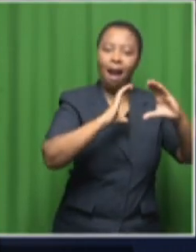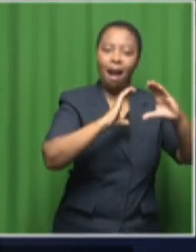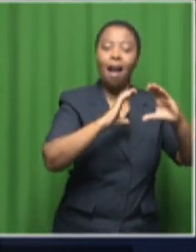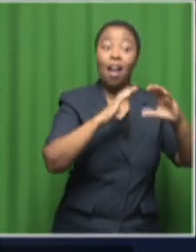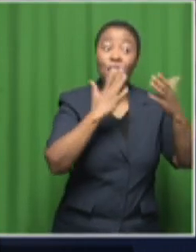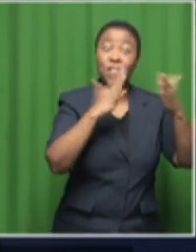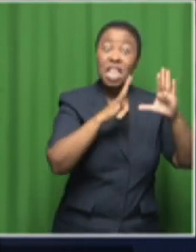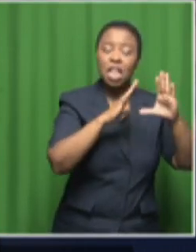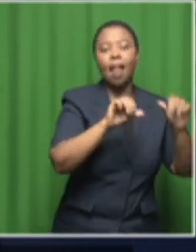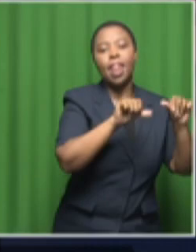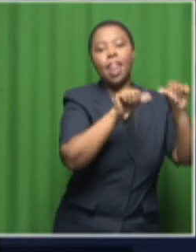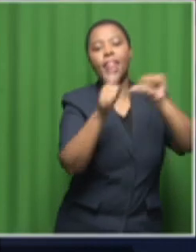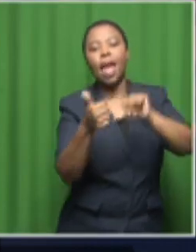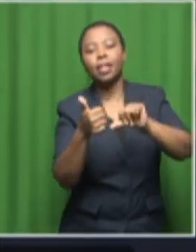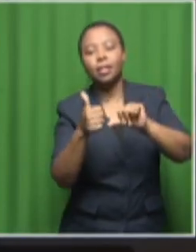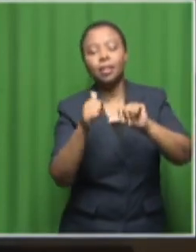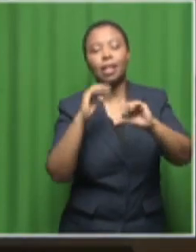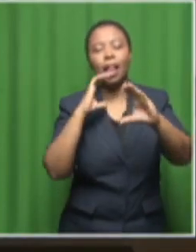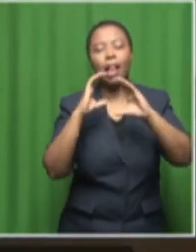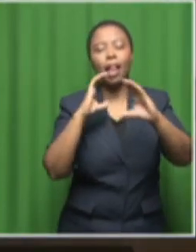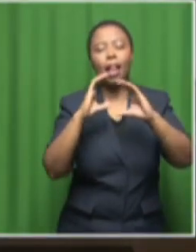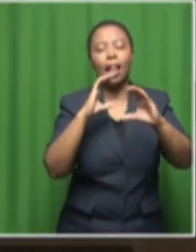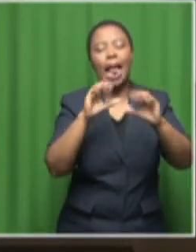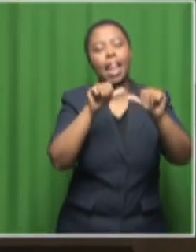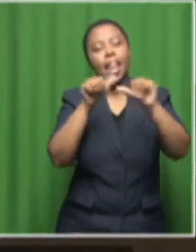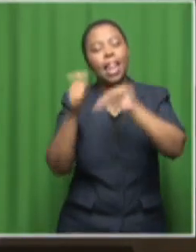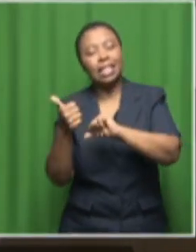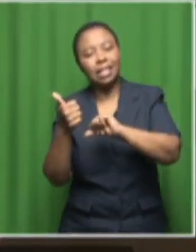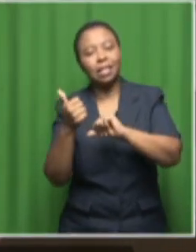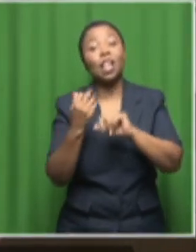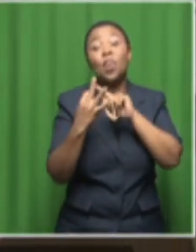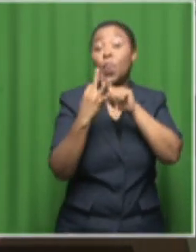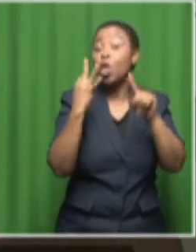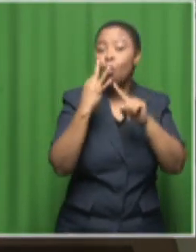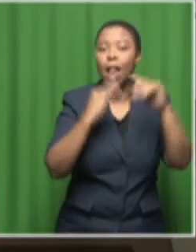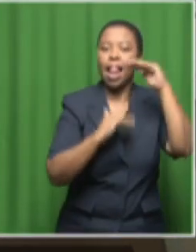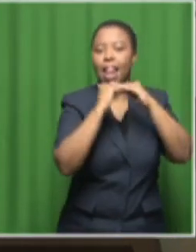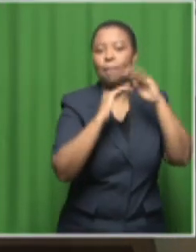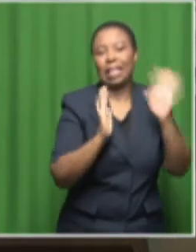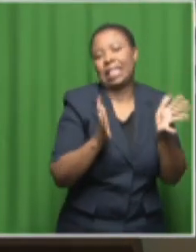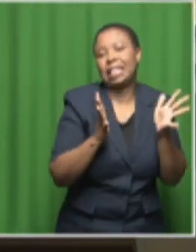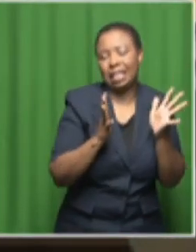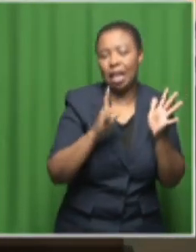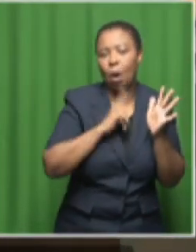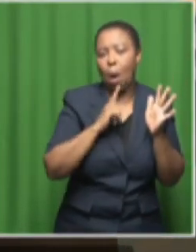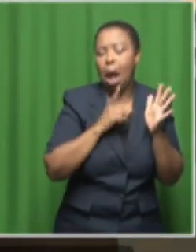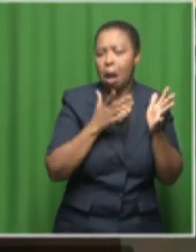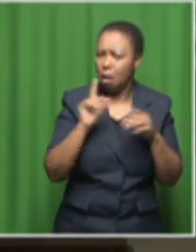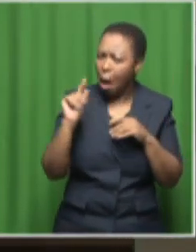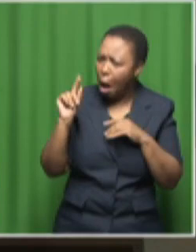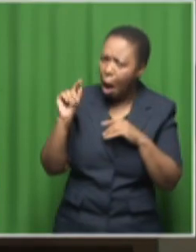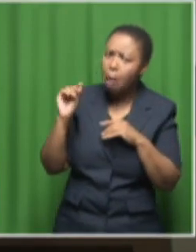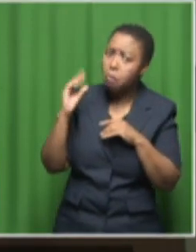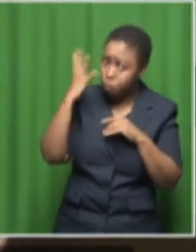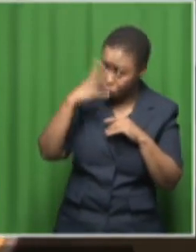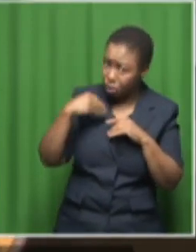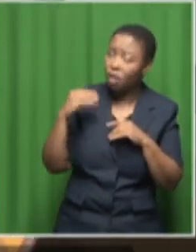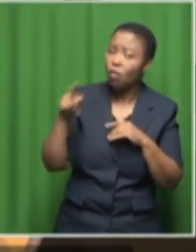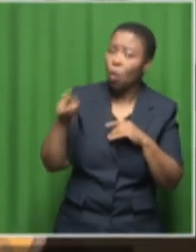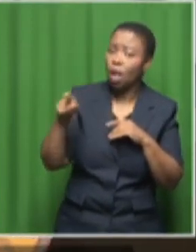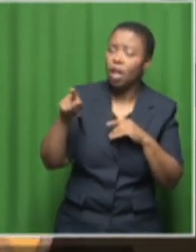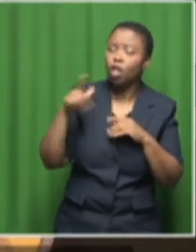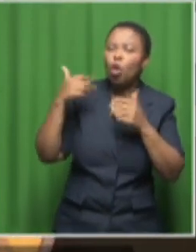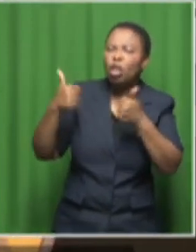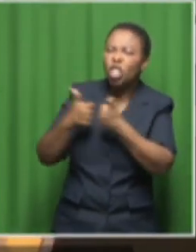So that's a key differentiator, and it shows our commitment to what we're trying to do here. That's actually a cool feature, though. Yeah. So what kind